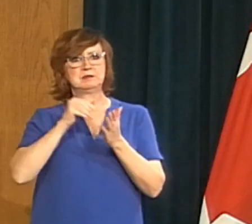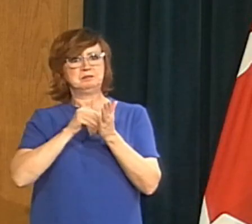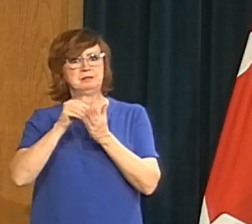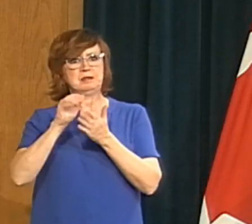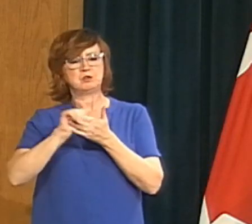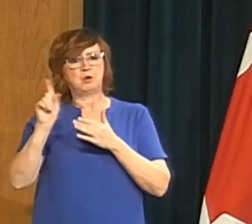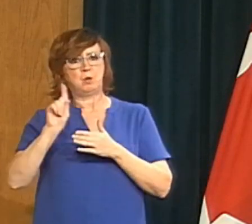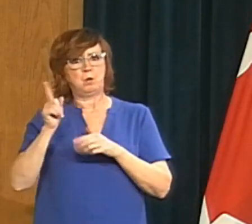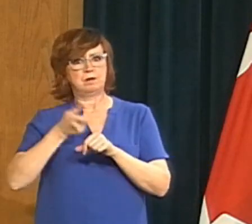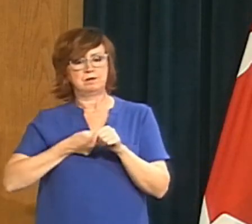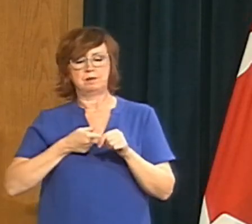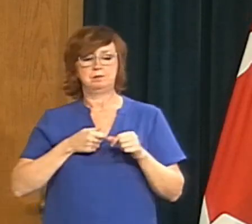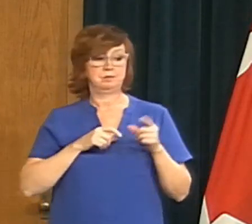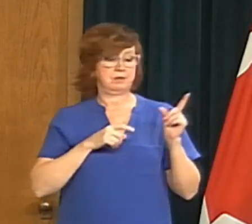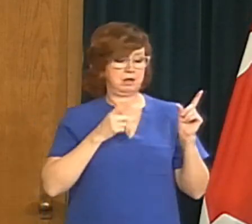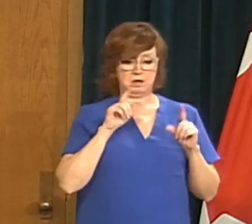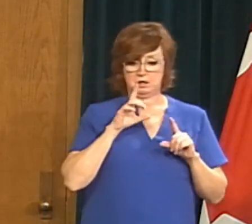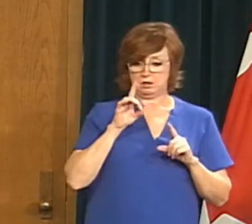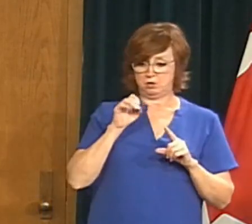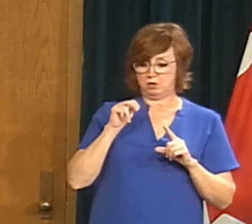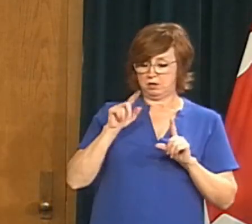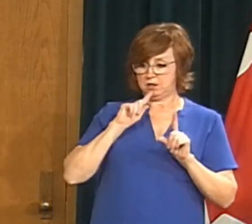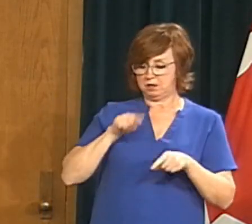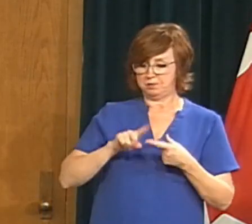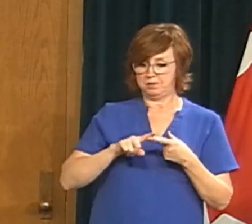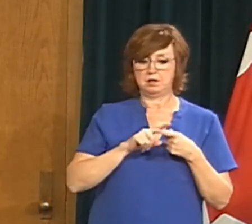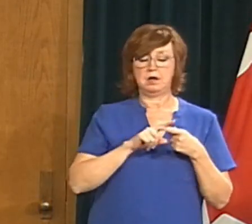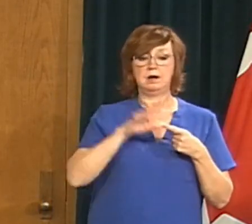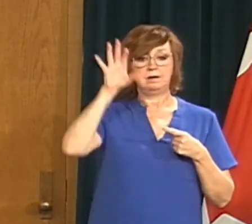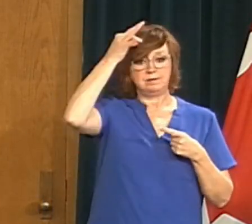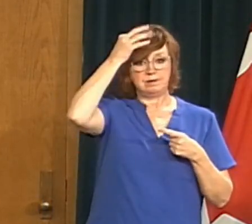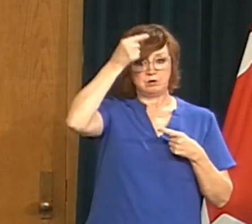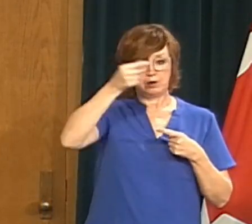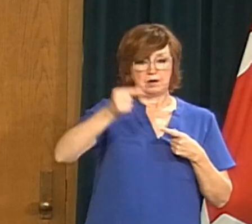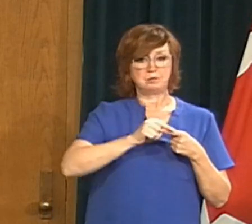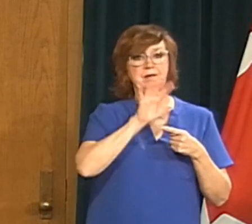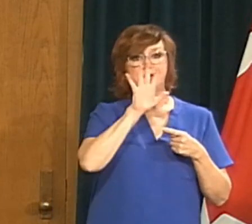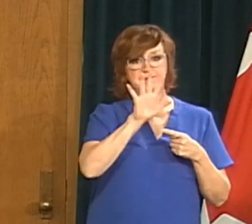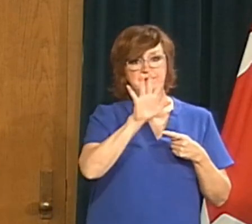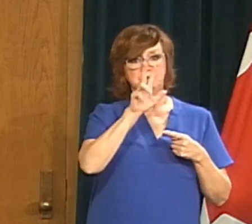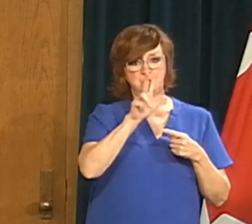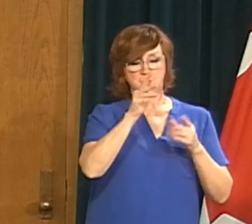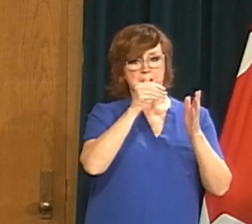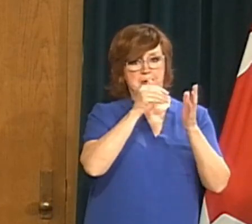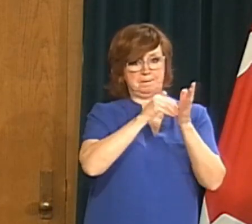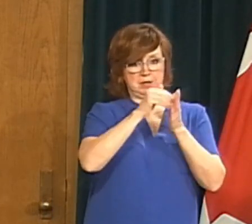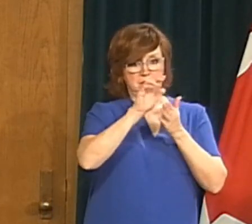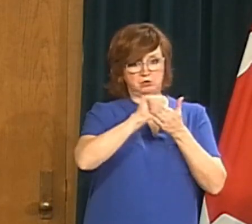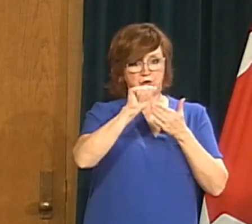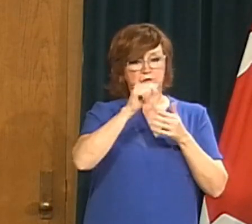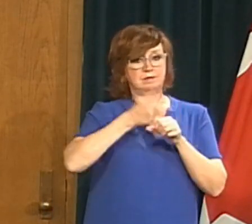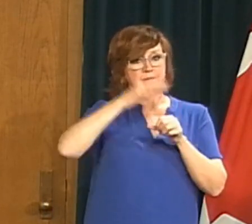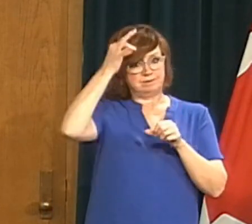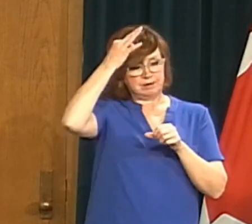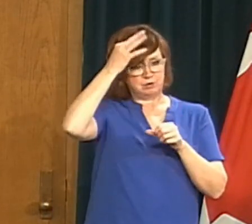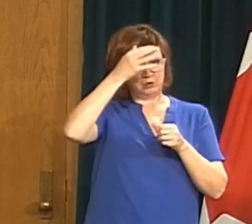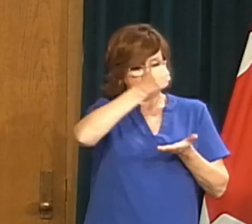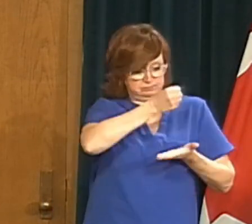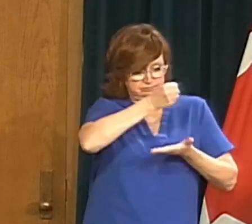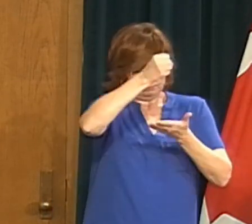Just a little over 53 million will be straight from the federal government, and a little under 3 million will be provincial.